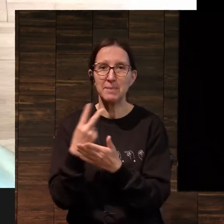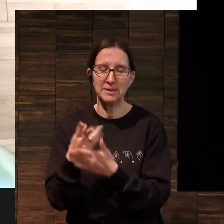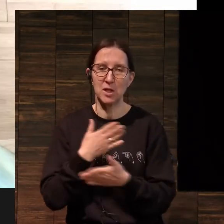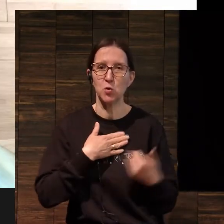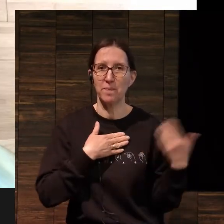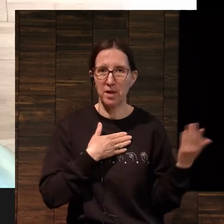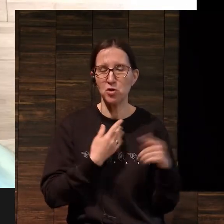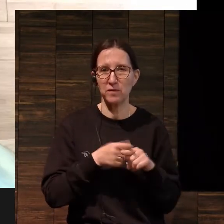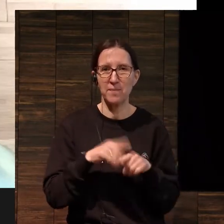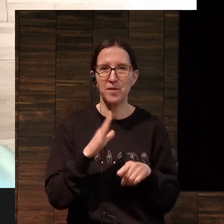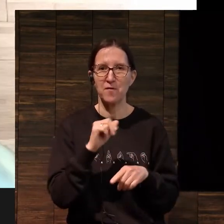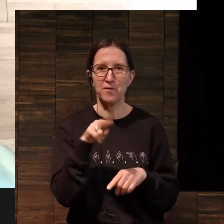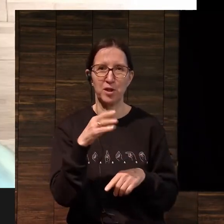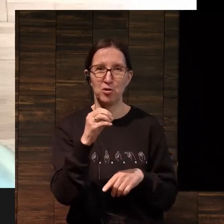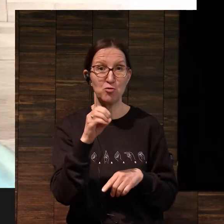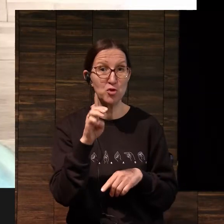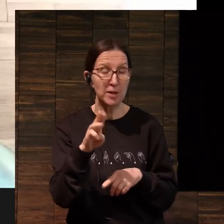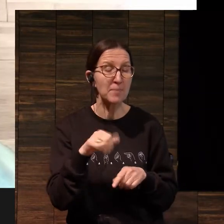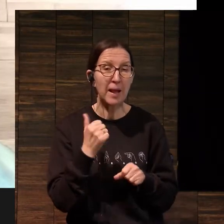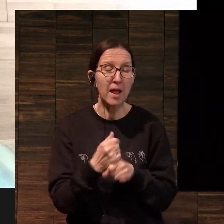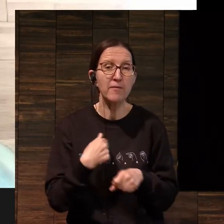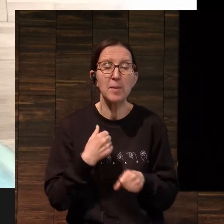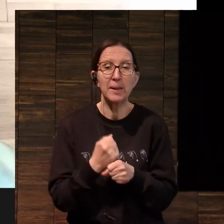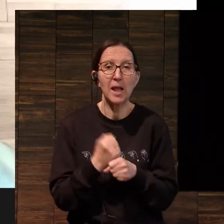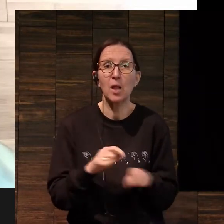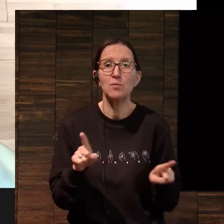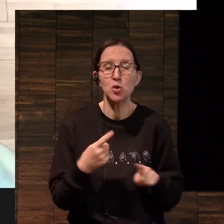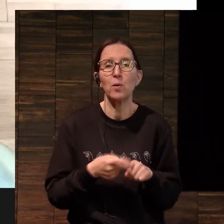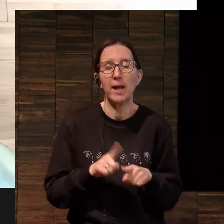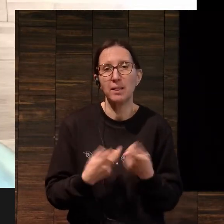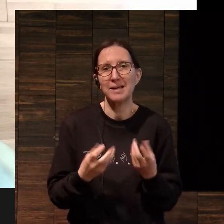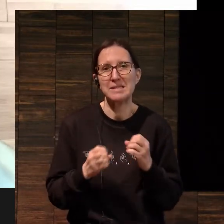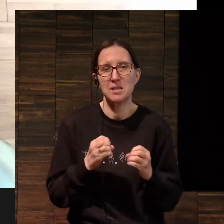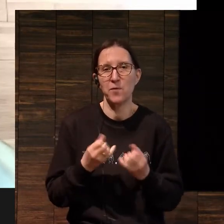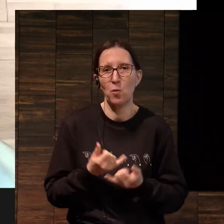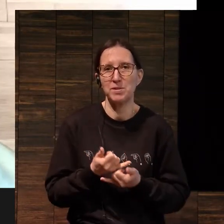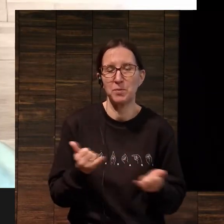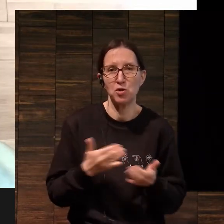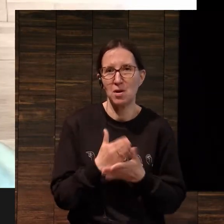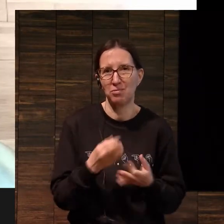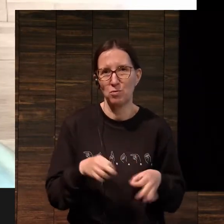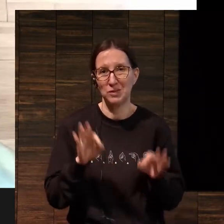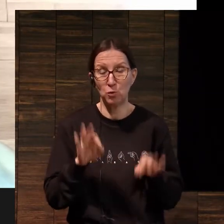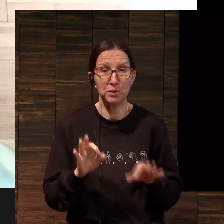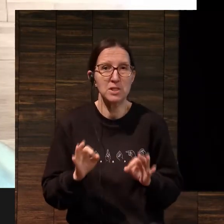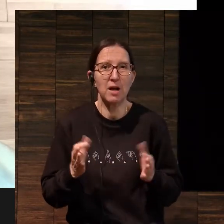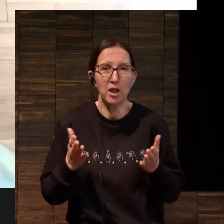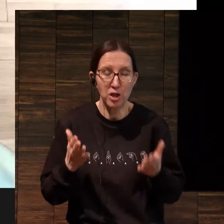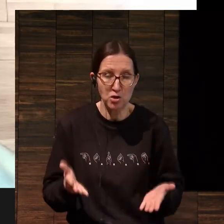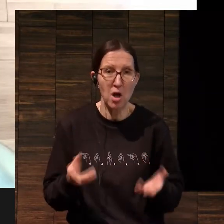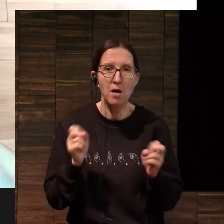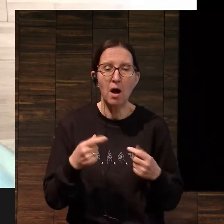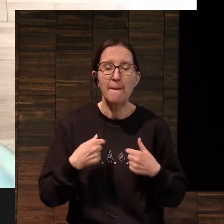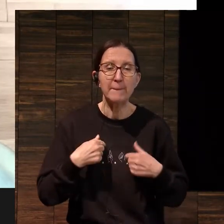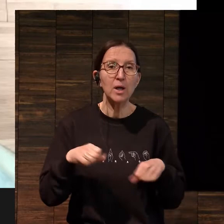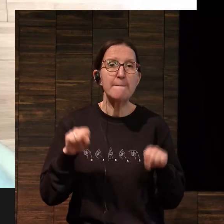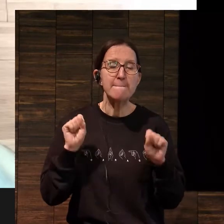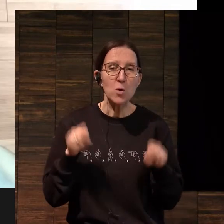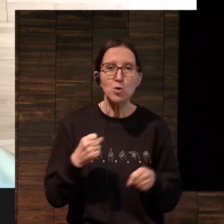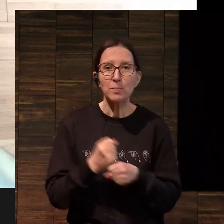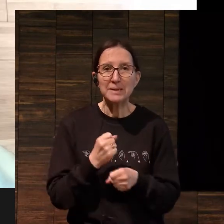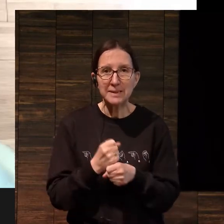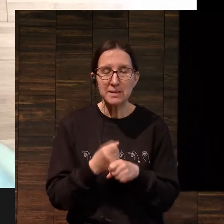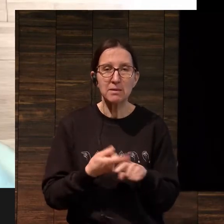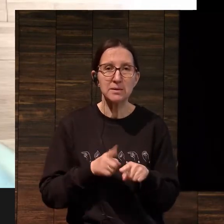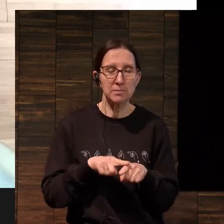is accessibility, obviously. And how can you make a website accessible without changing the